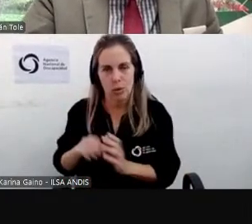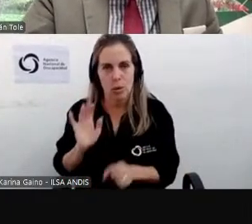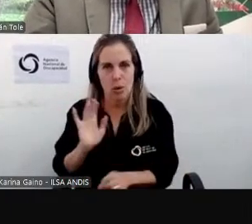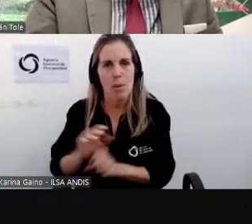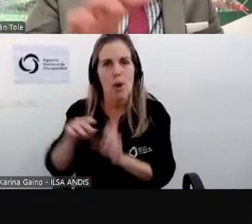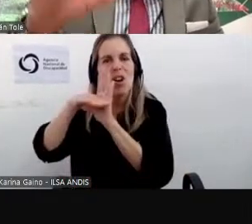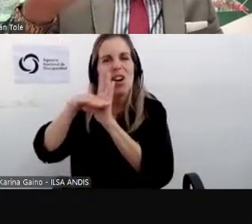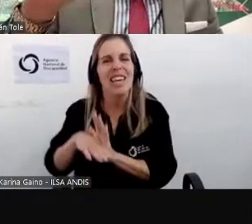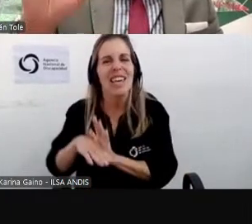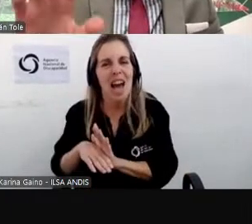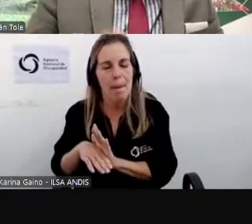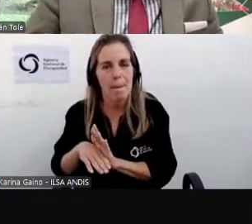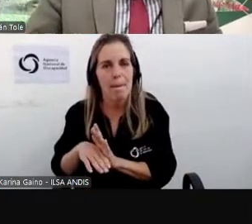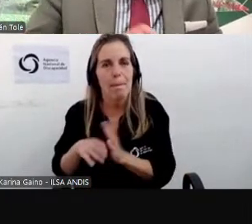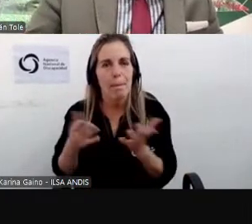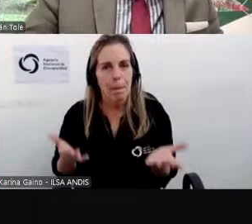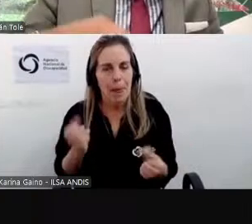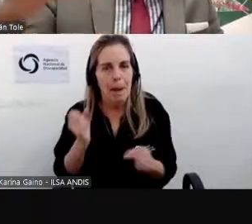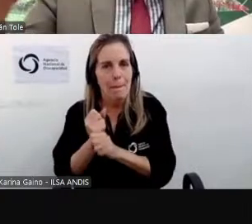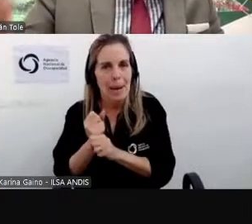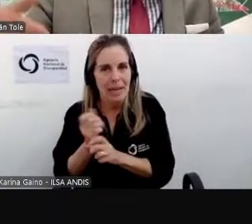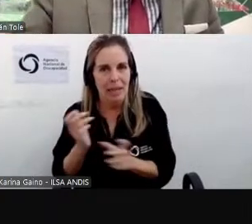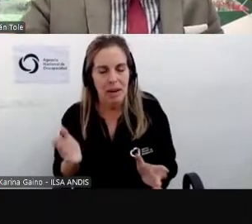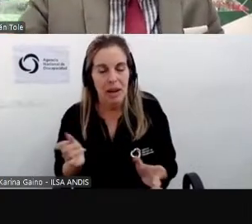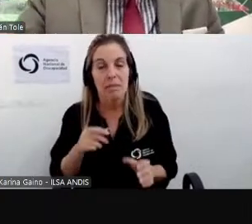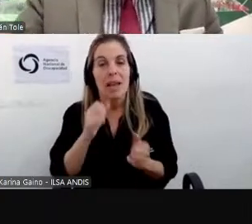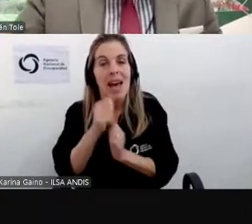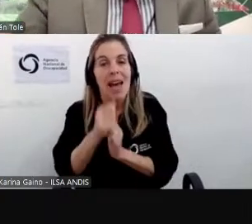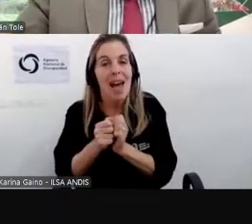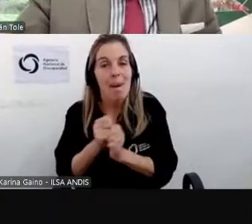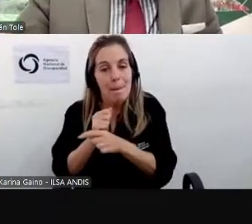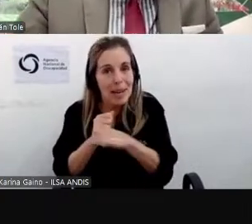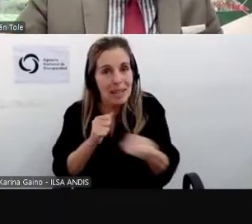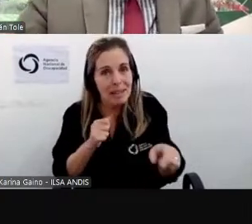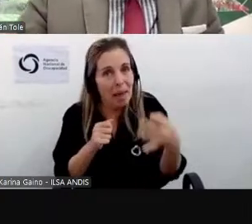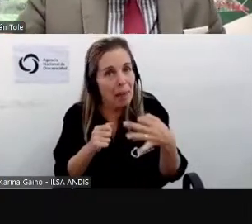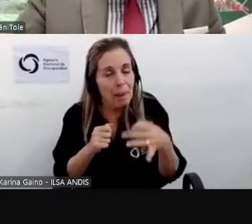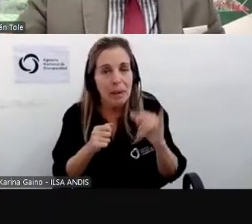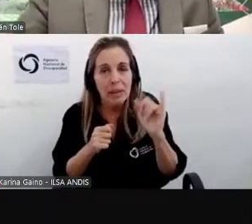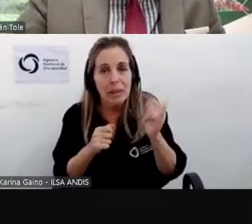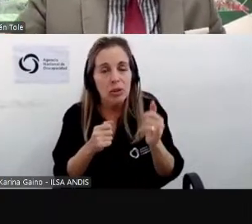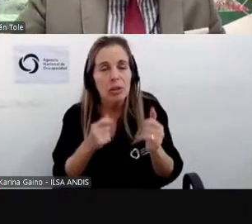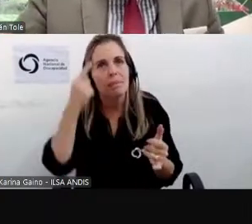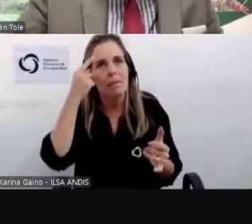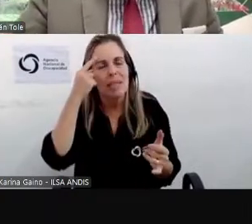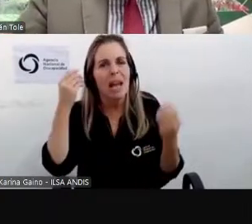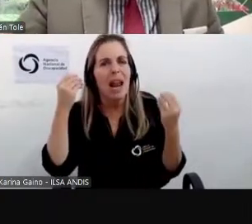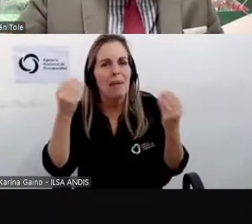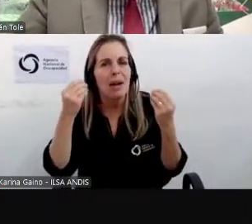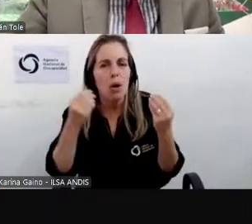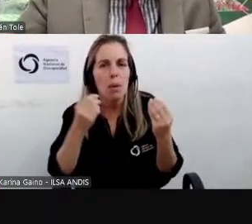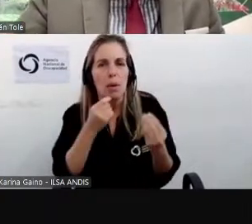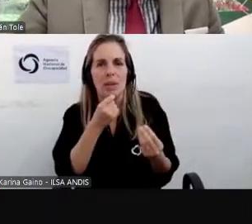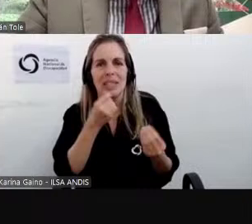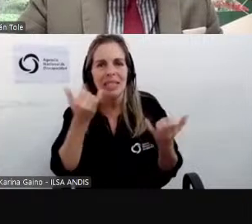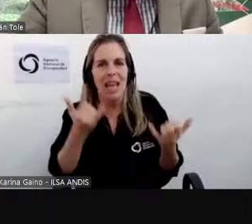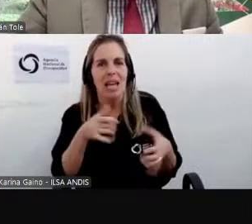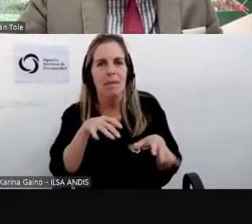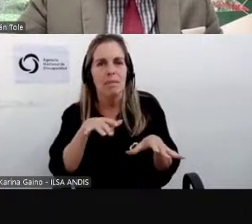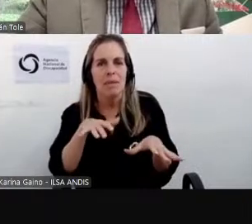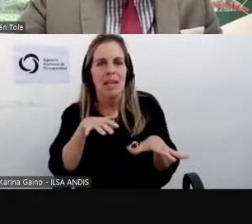in connection with the guiding principles. The companies shall set priorities